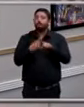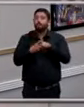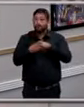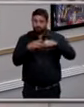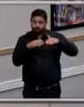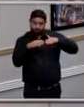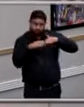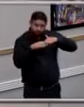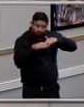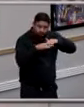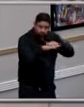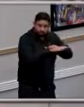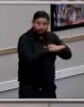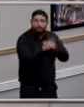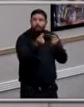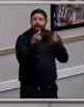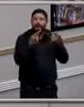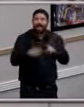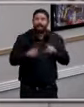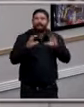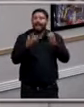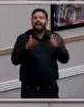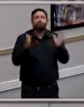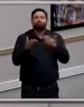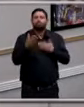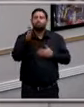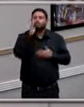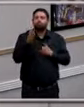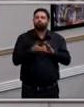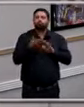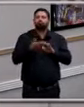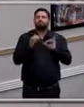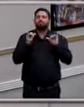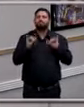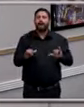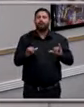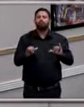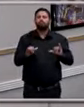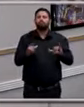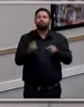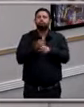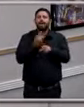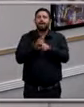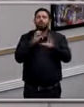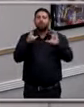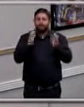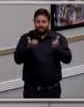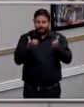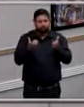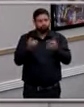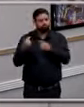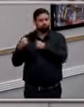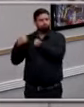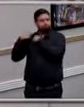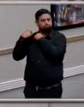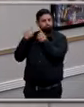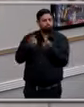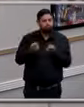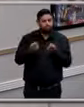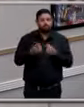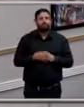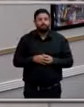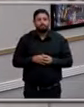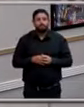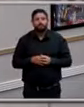is going to happen in the classroom, it'll run just like a regular classroom would, and as it has happened before in the